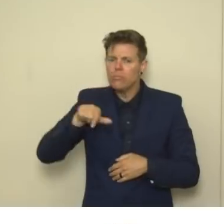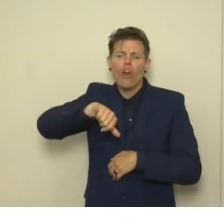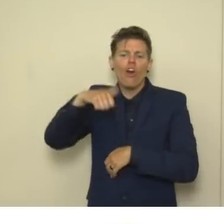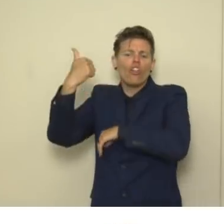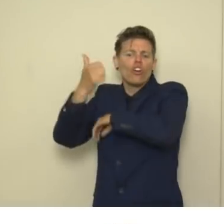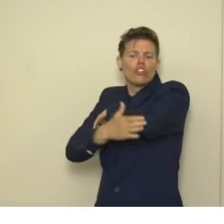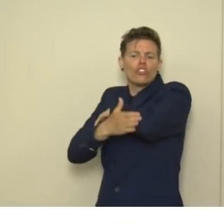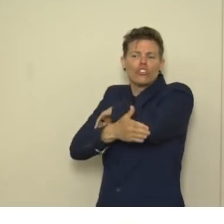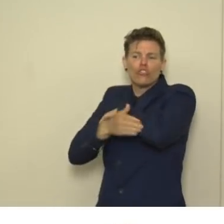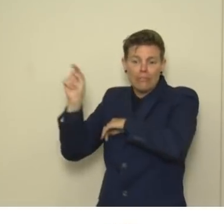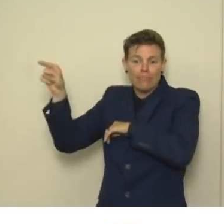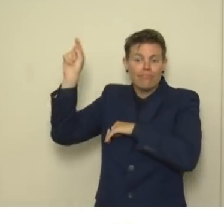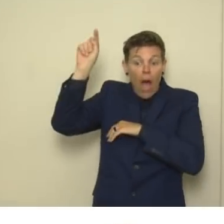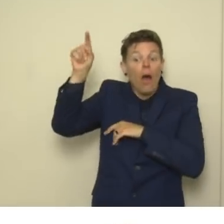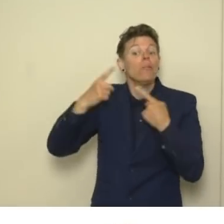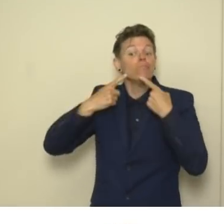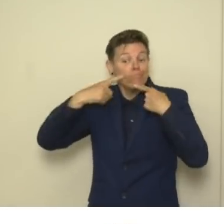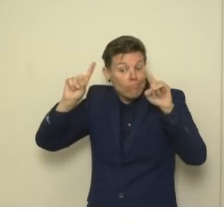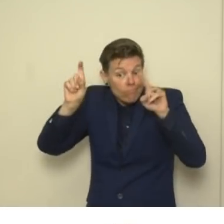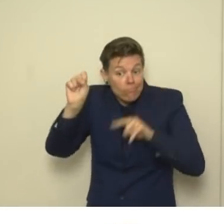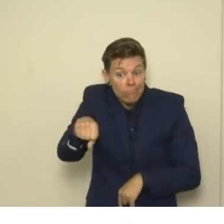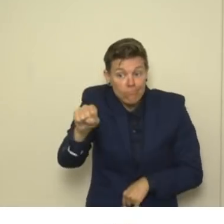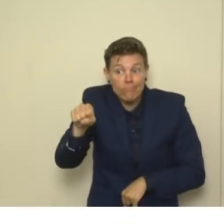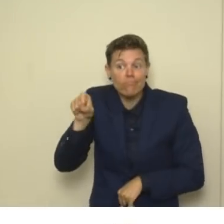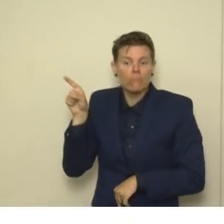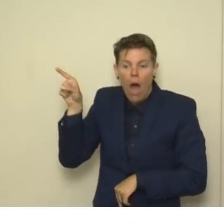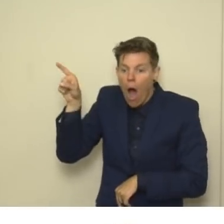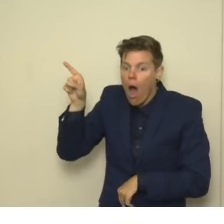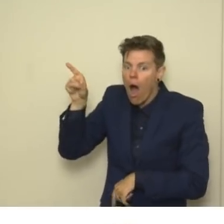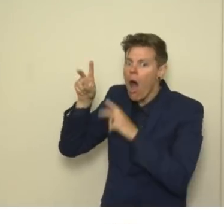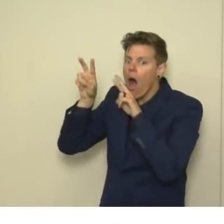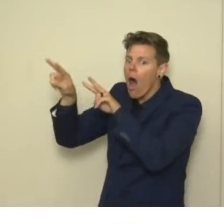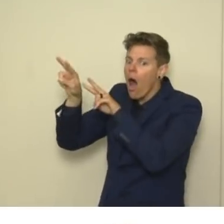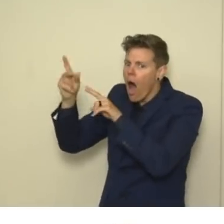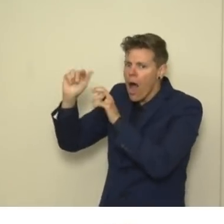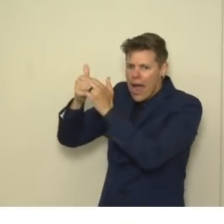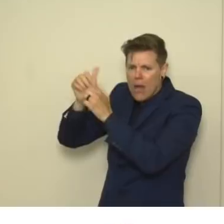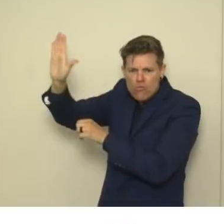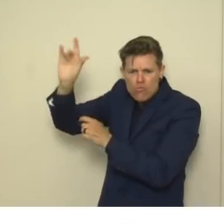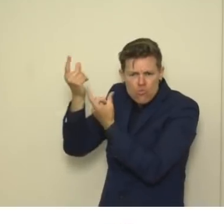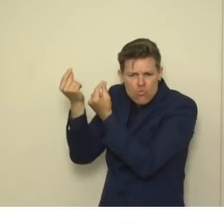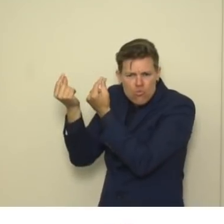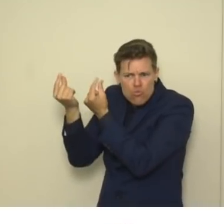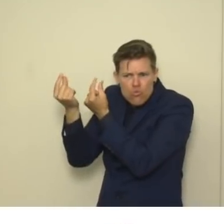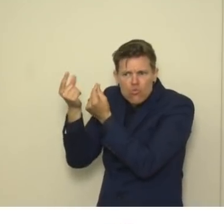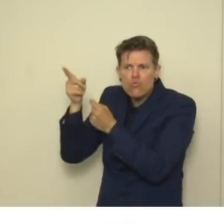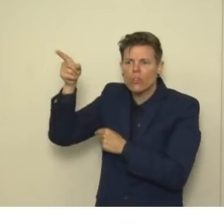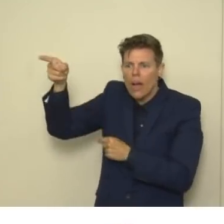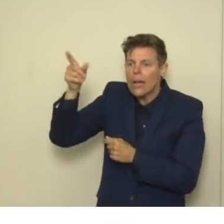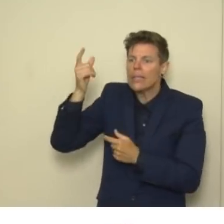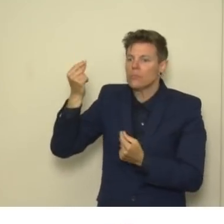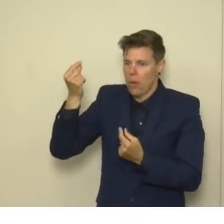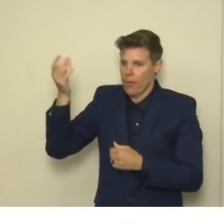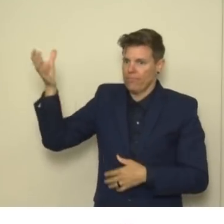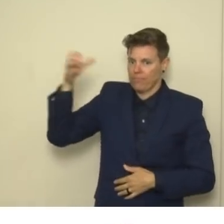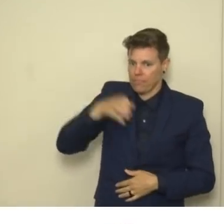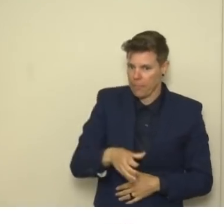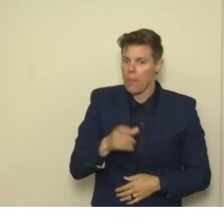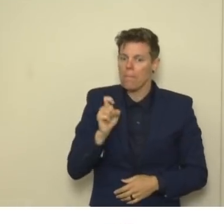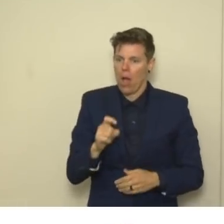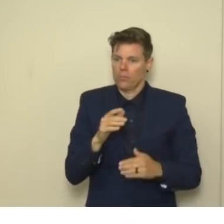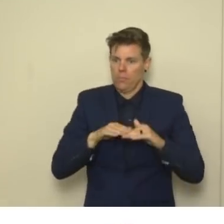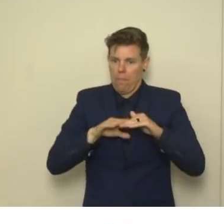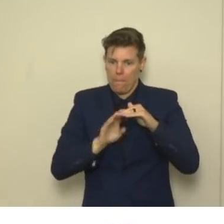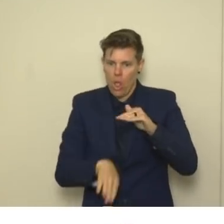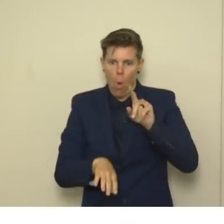criteria, below 1, all right, and also had a prevalence or positivity rate that was